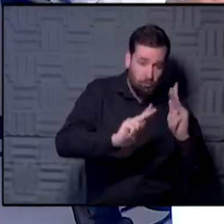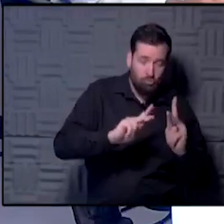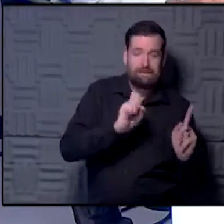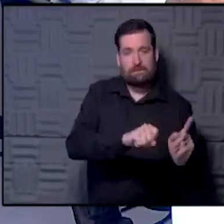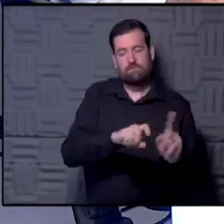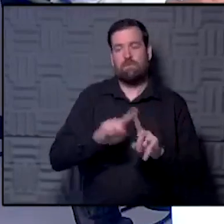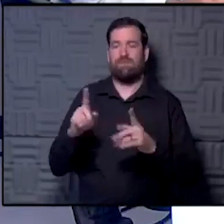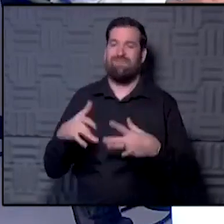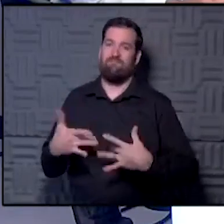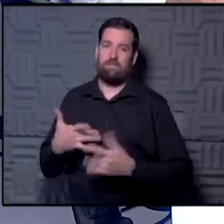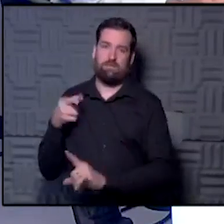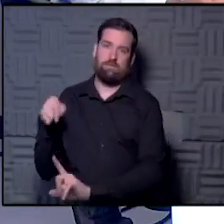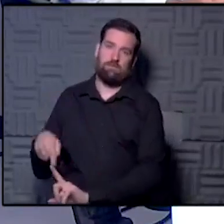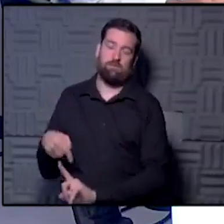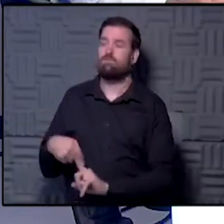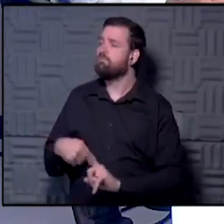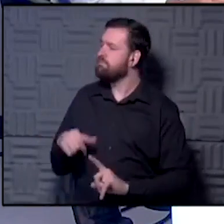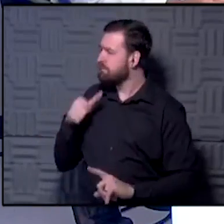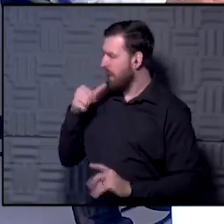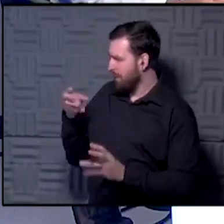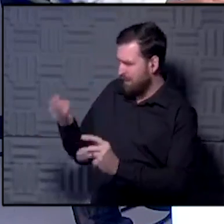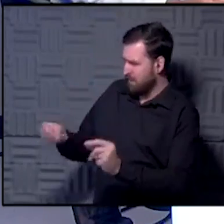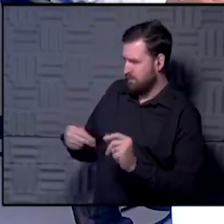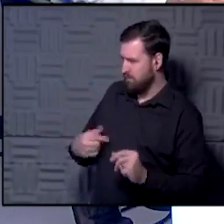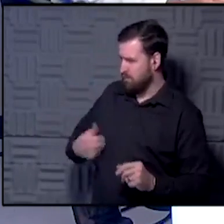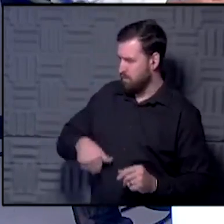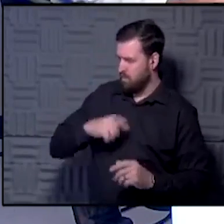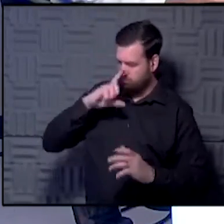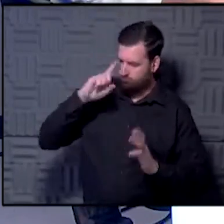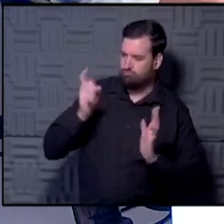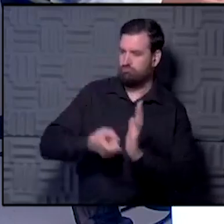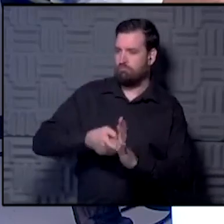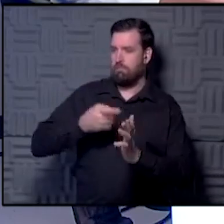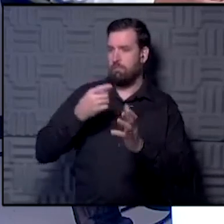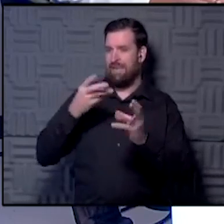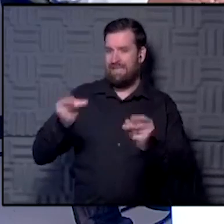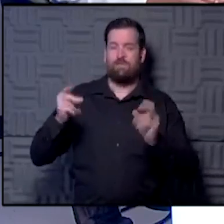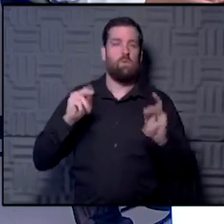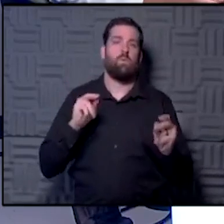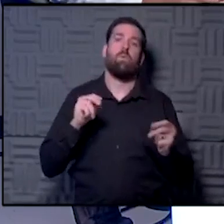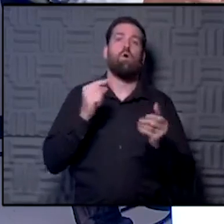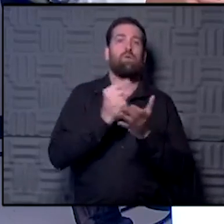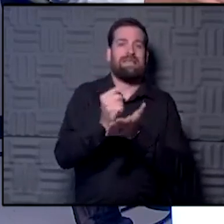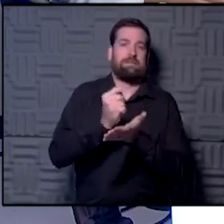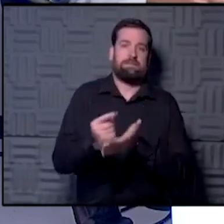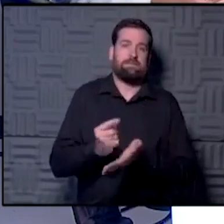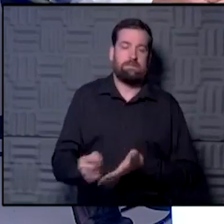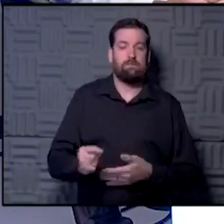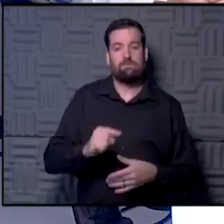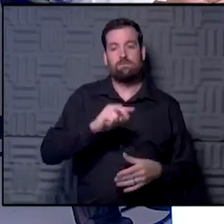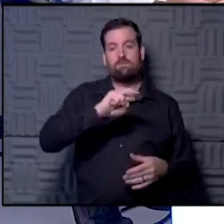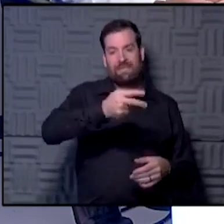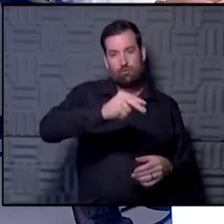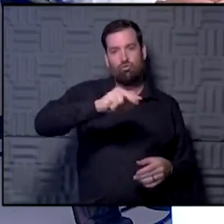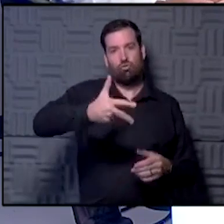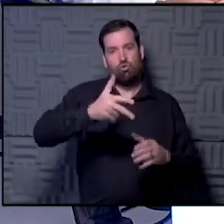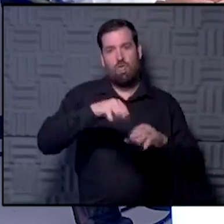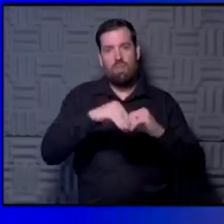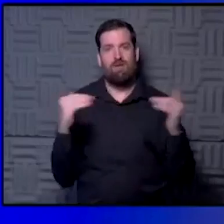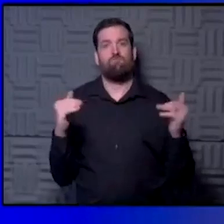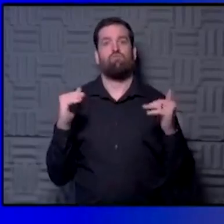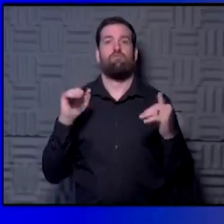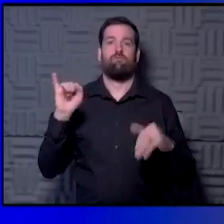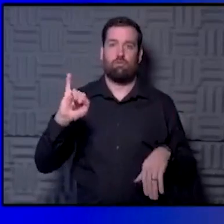events. Yeah, and it's not immediate. We don't know immediately. It takes weeks because we have to get through that second, third level of